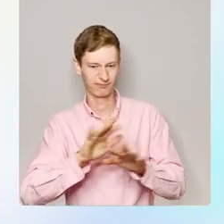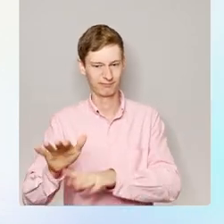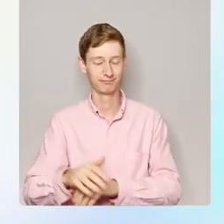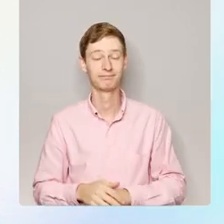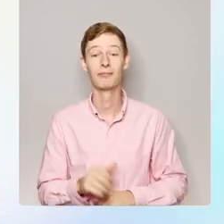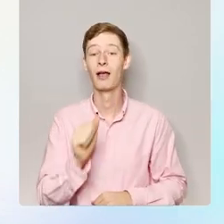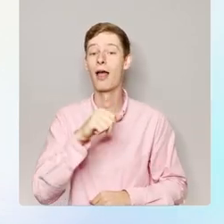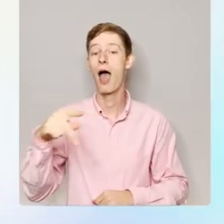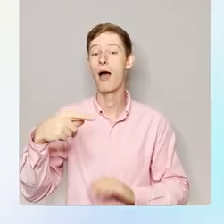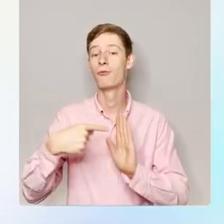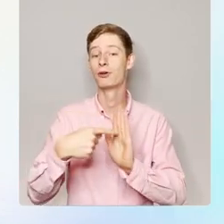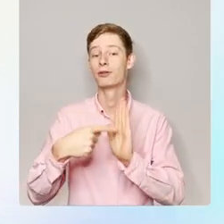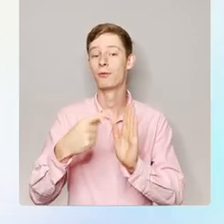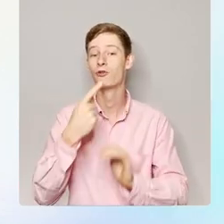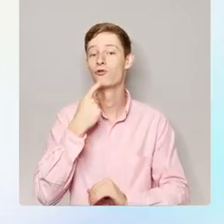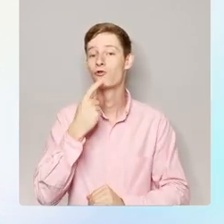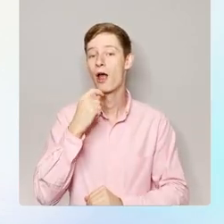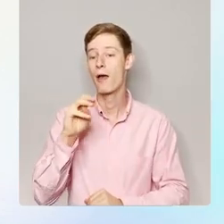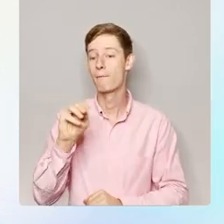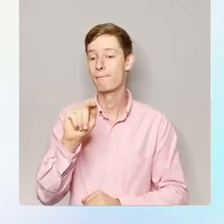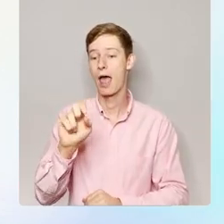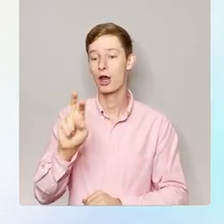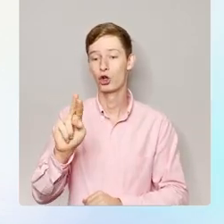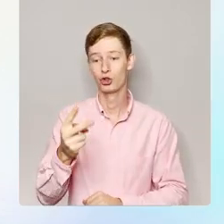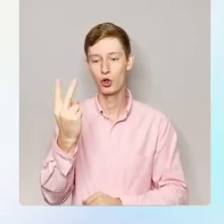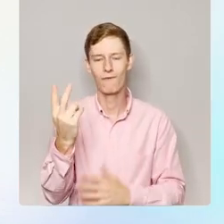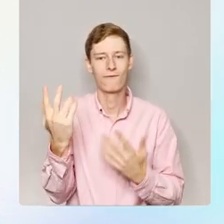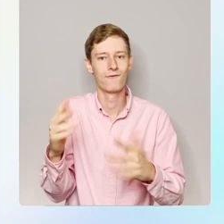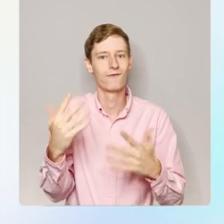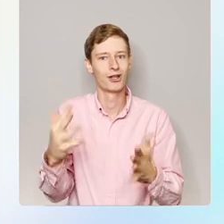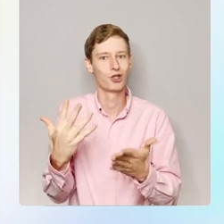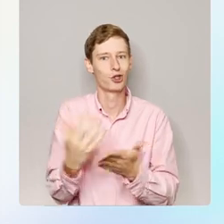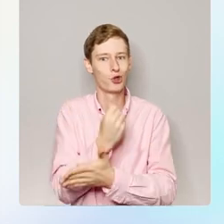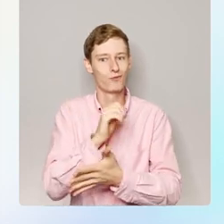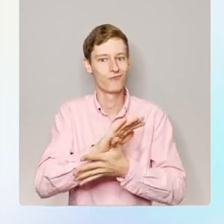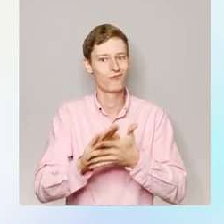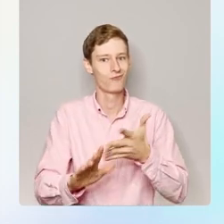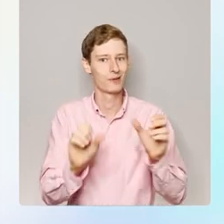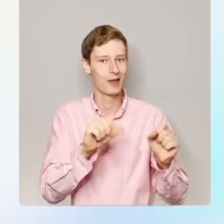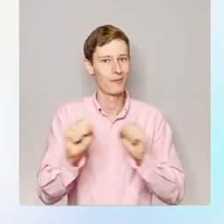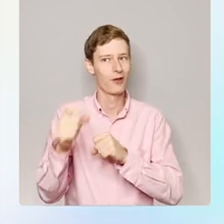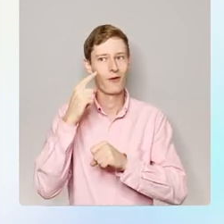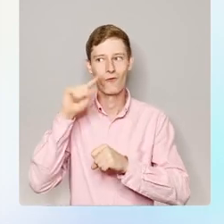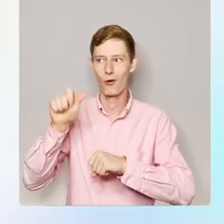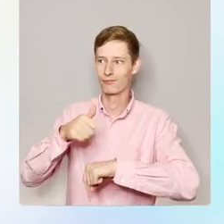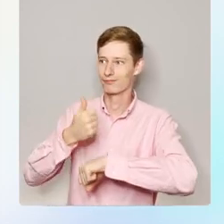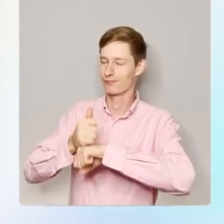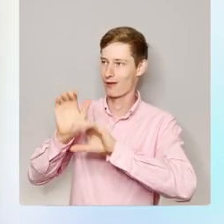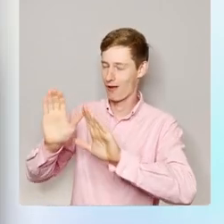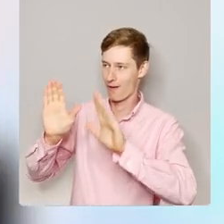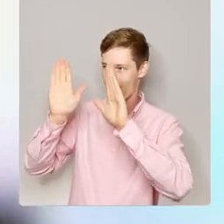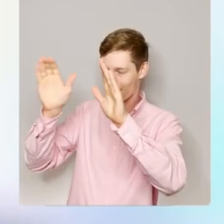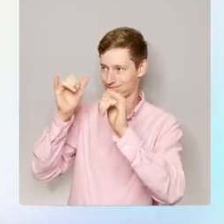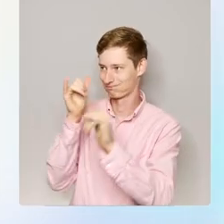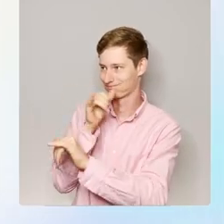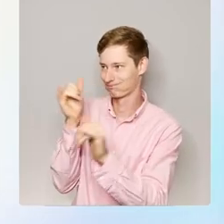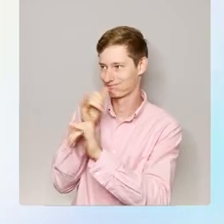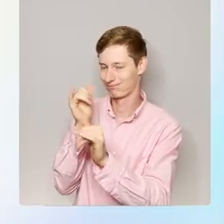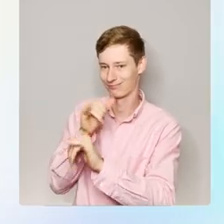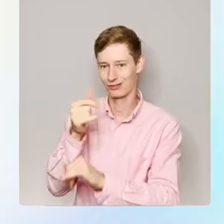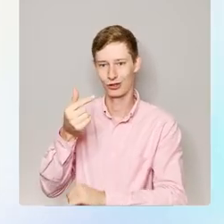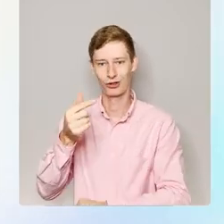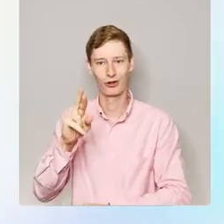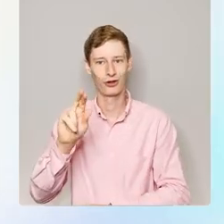Red Matter 2 have already used these capabilities to deliver stunning graphics on a standalone headset.